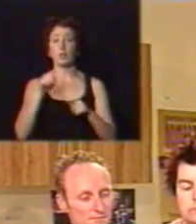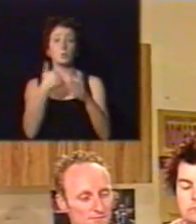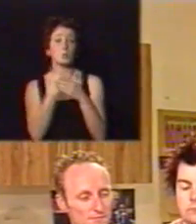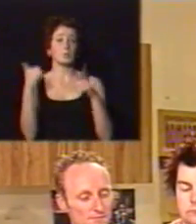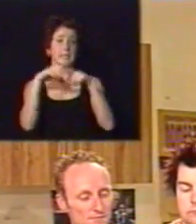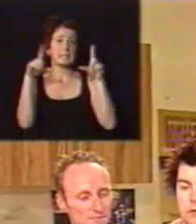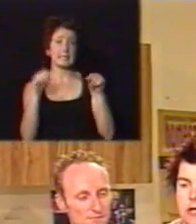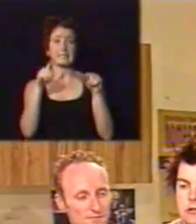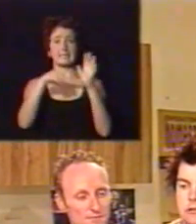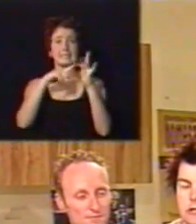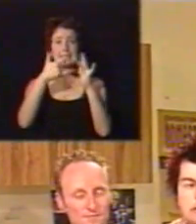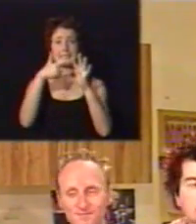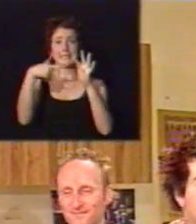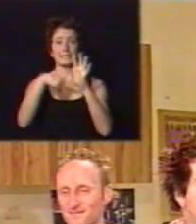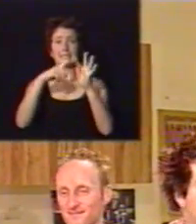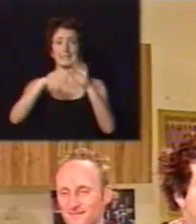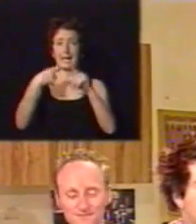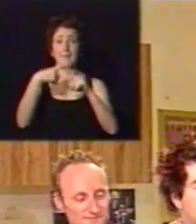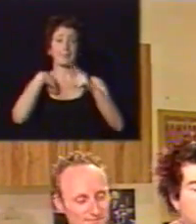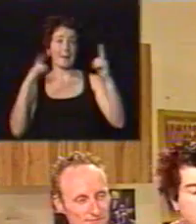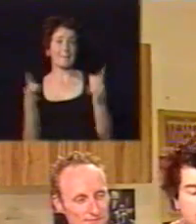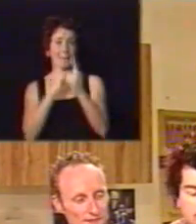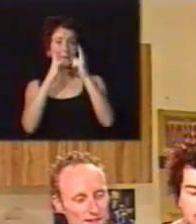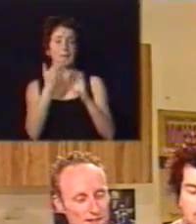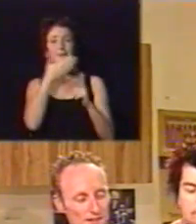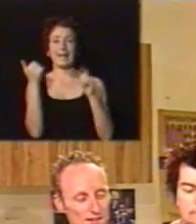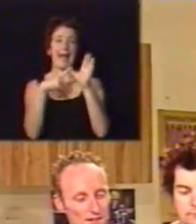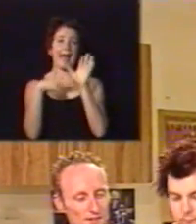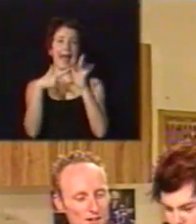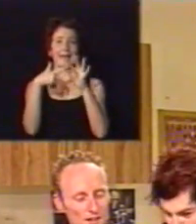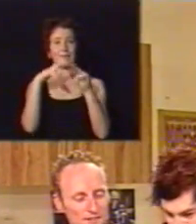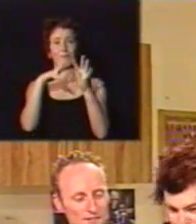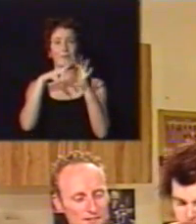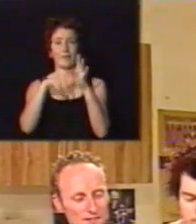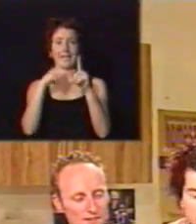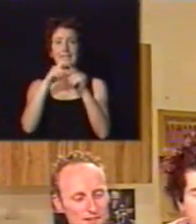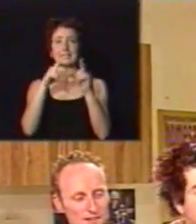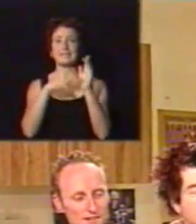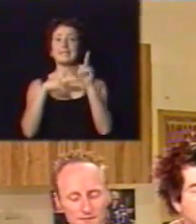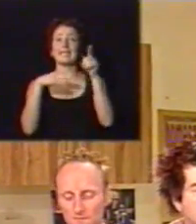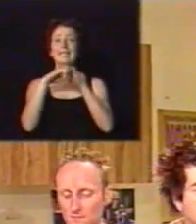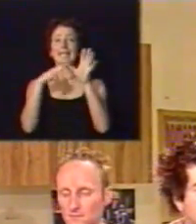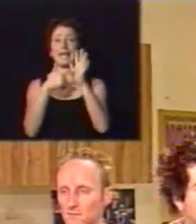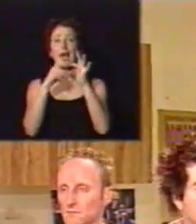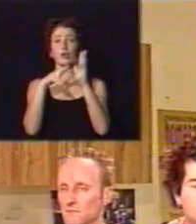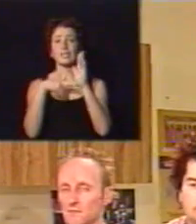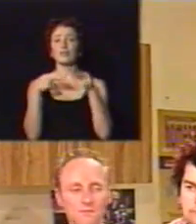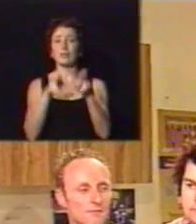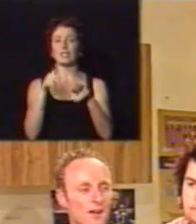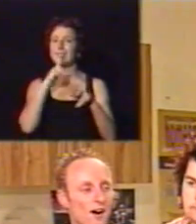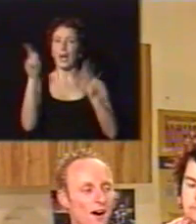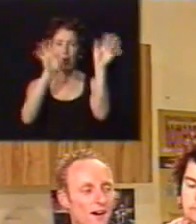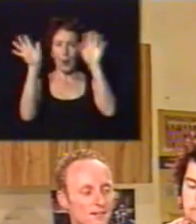will be at Ticketek. Now, I bumped into the lovely Annie Phelan this week down in Clarendon Street, and she sent her best wishes to